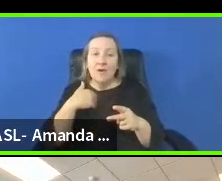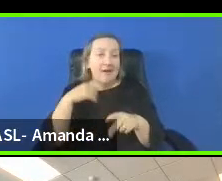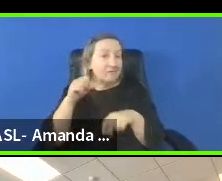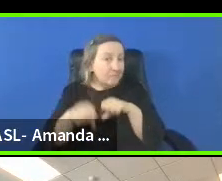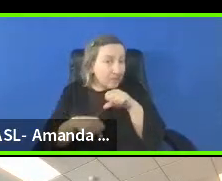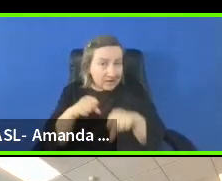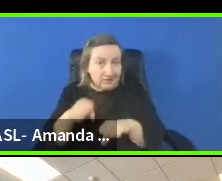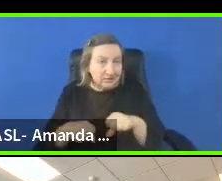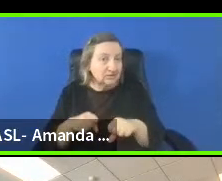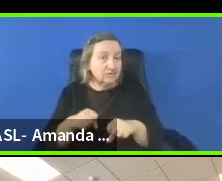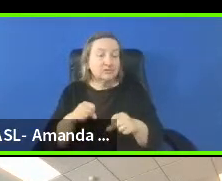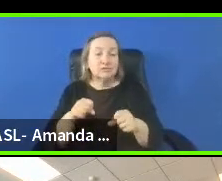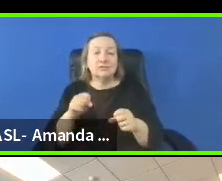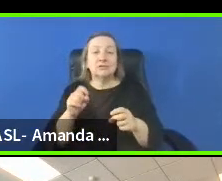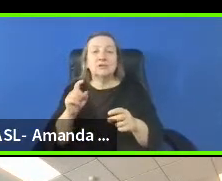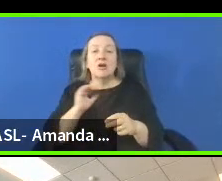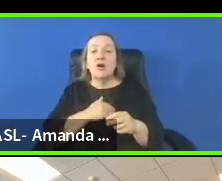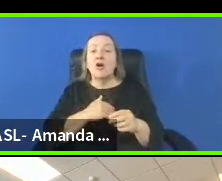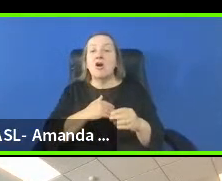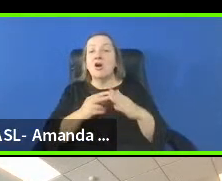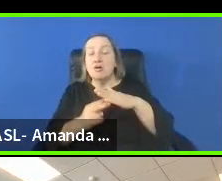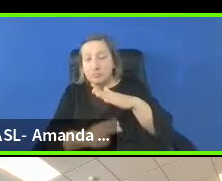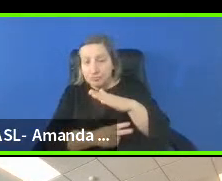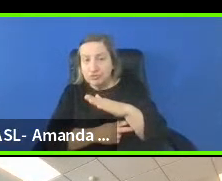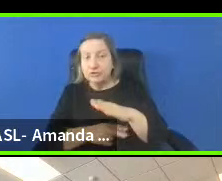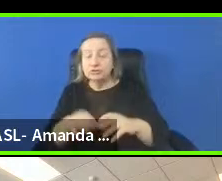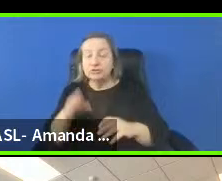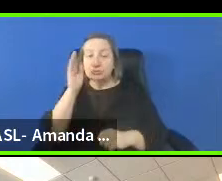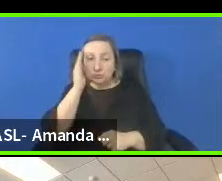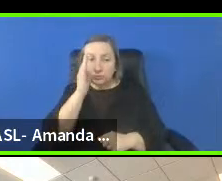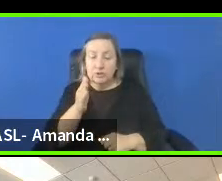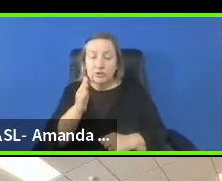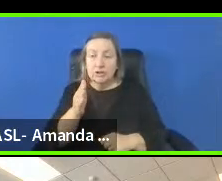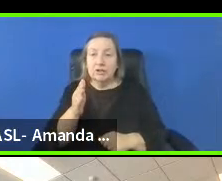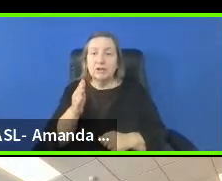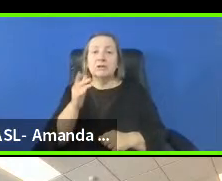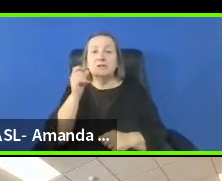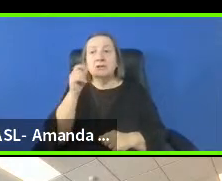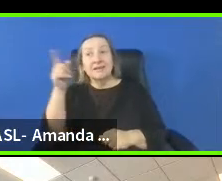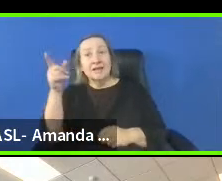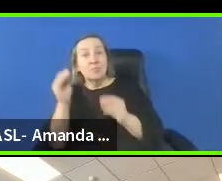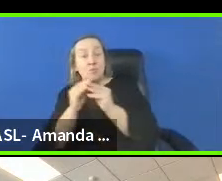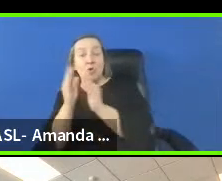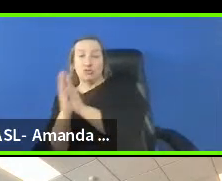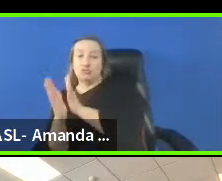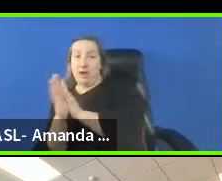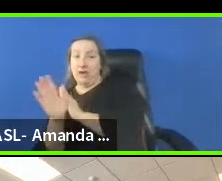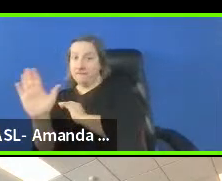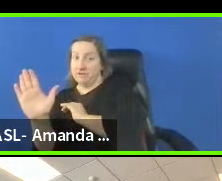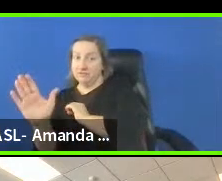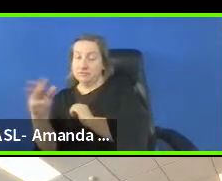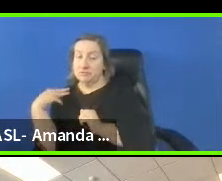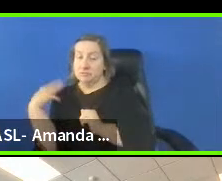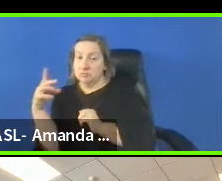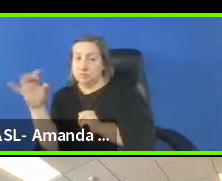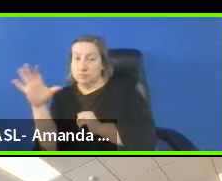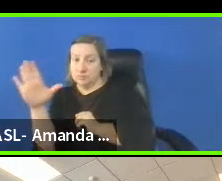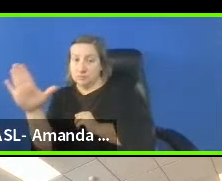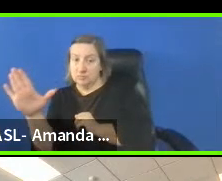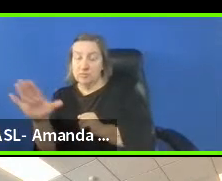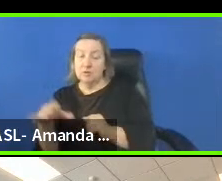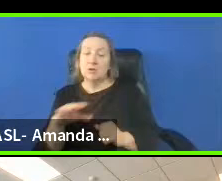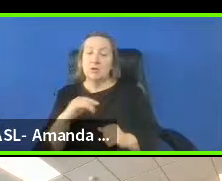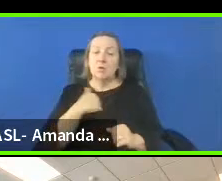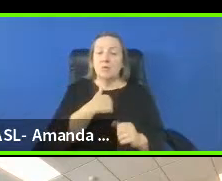bicycles. Our bridge will while they carry more traffic, we have